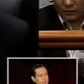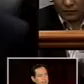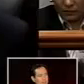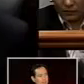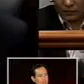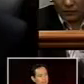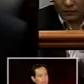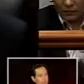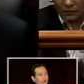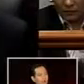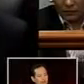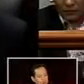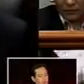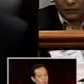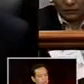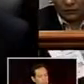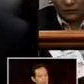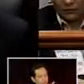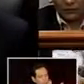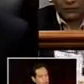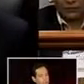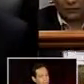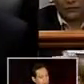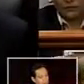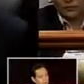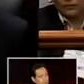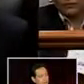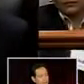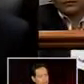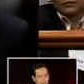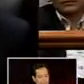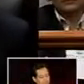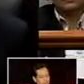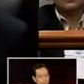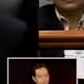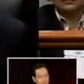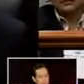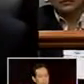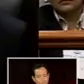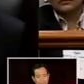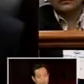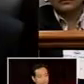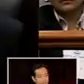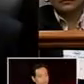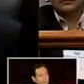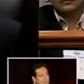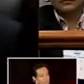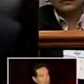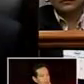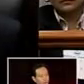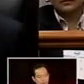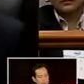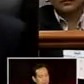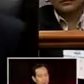consent from the depositor, the bank suffered significantly right after that. Deposits get